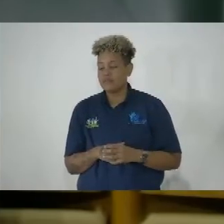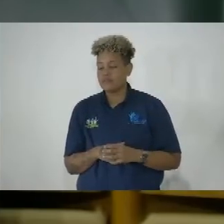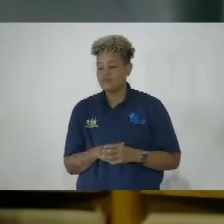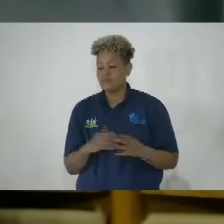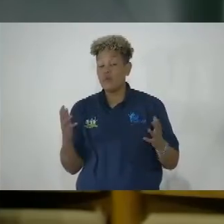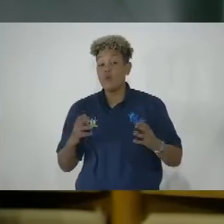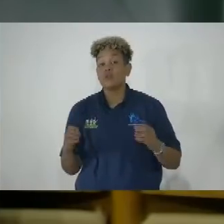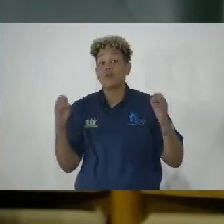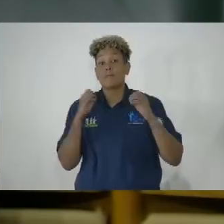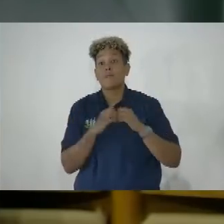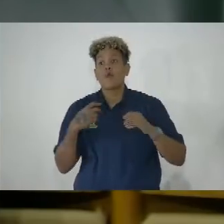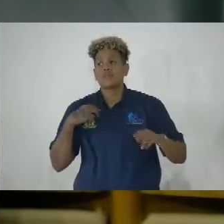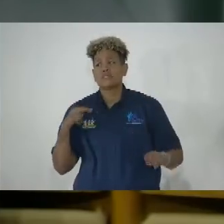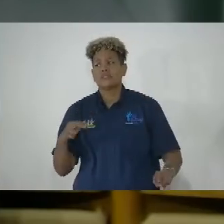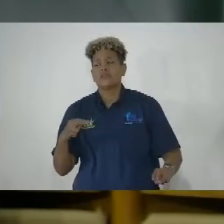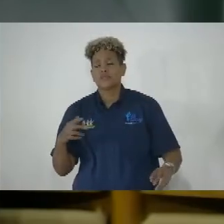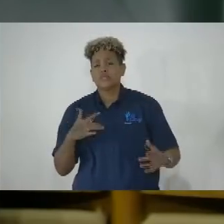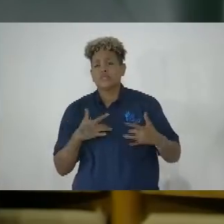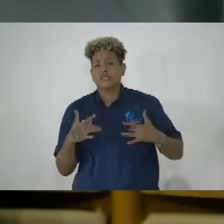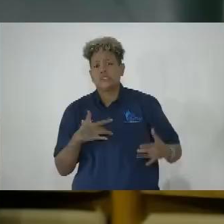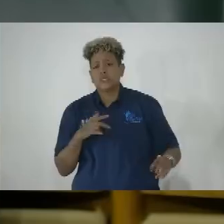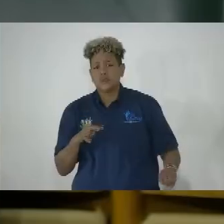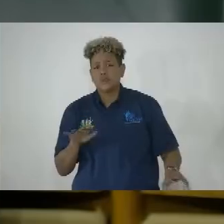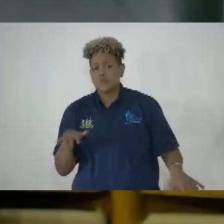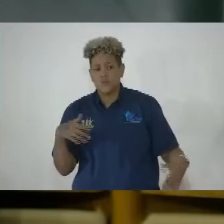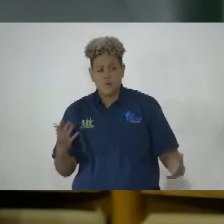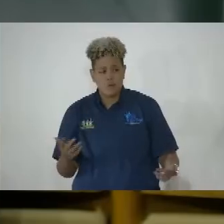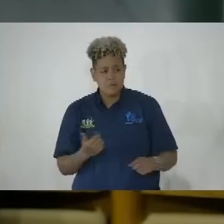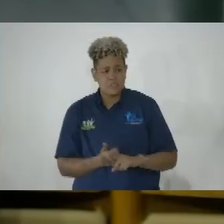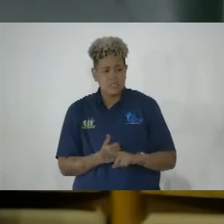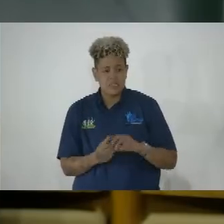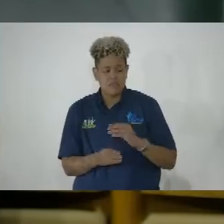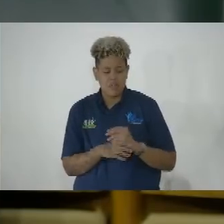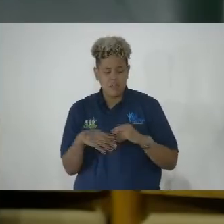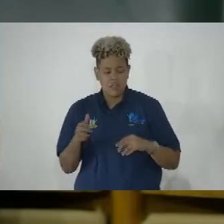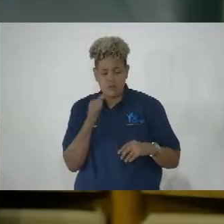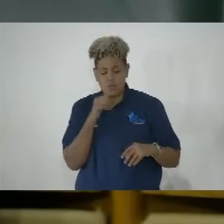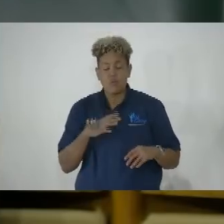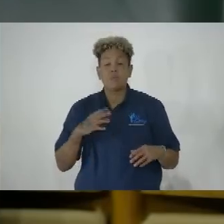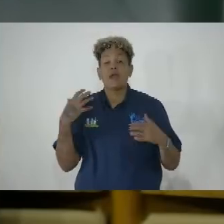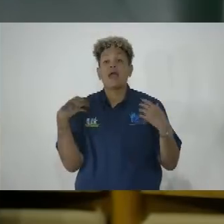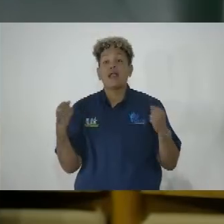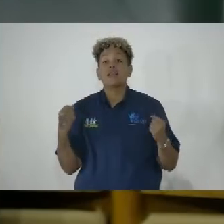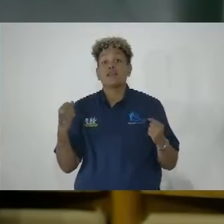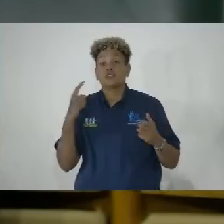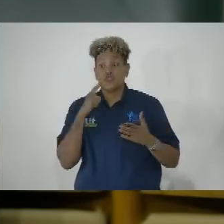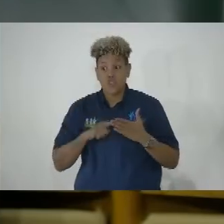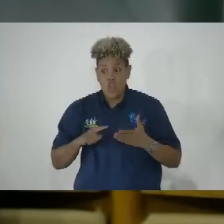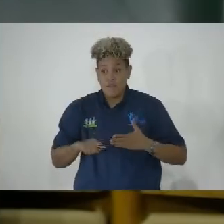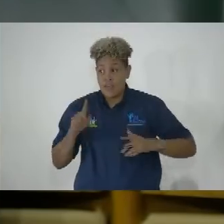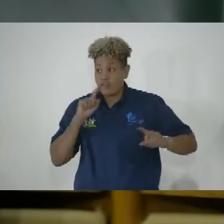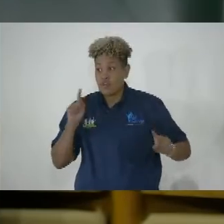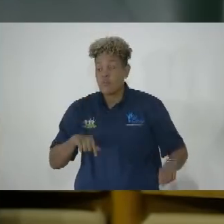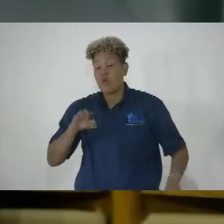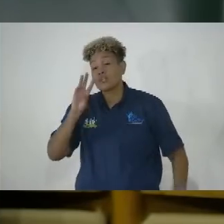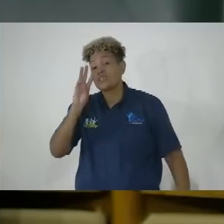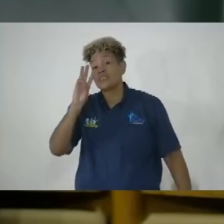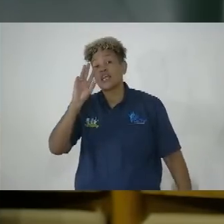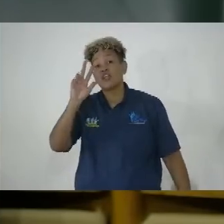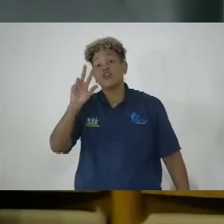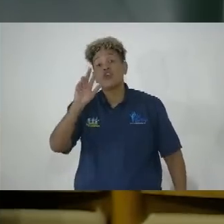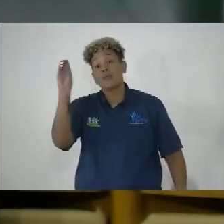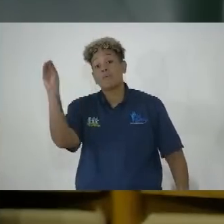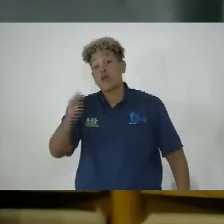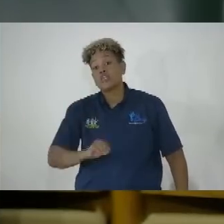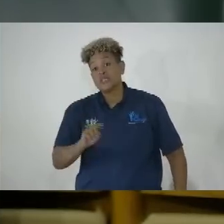even more concerning, Mr. President, is that the Women's Health Survey had reported that